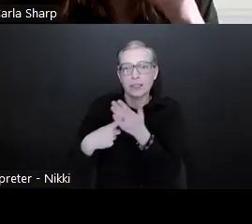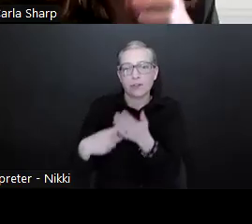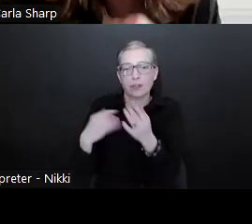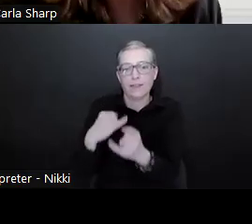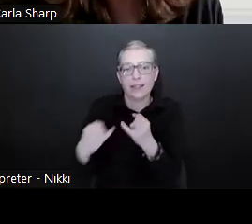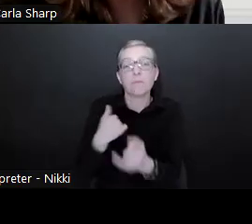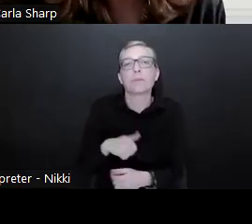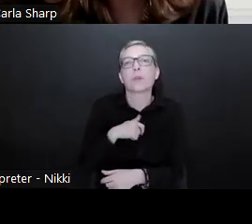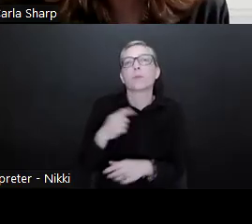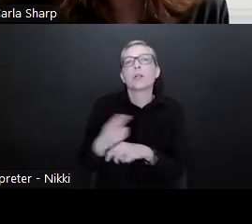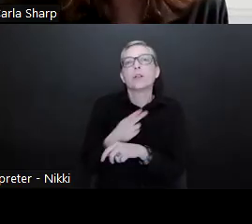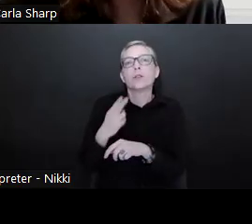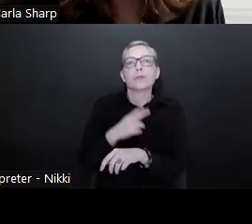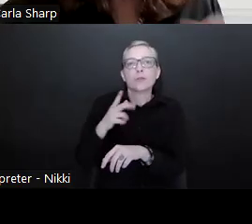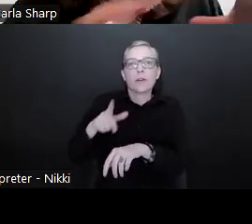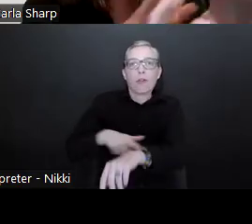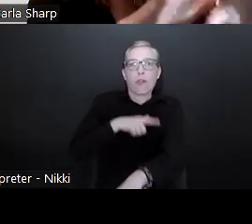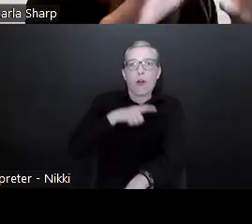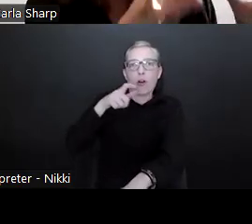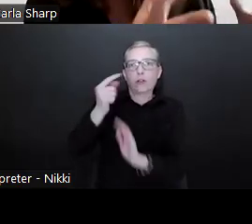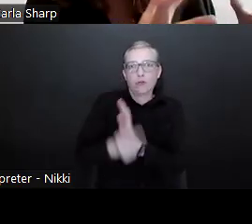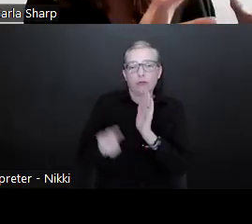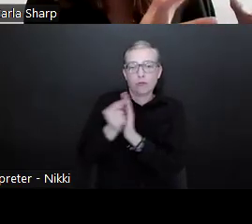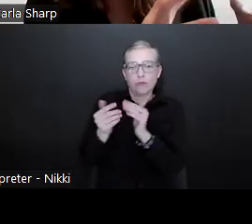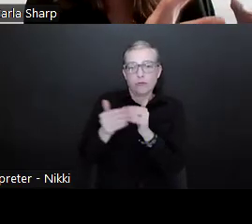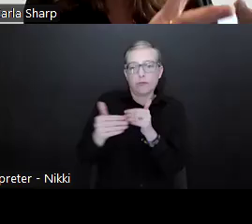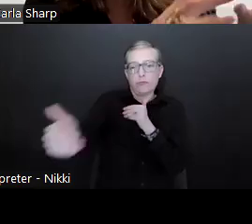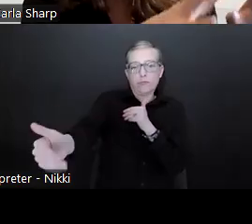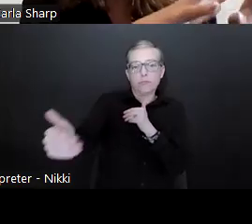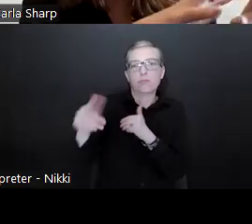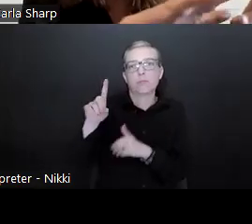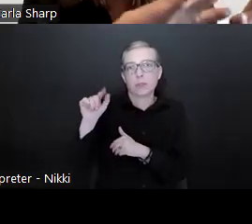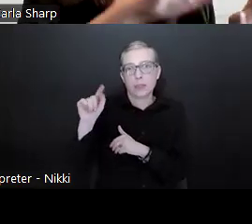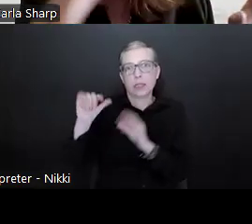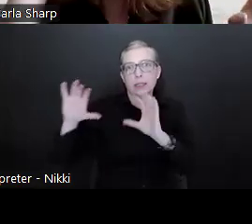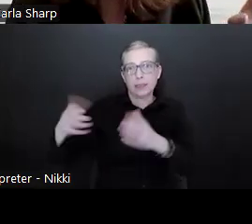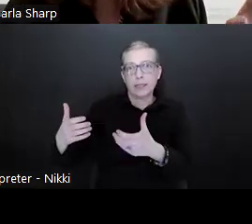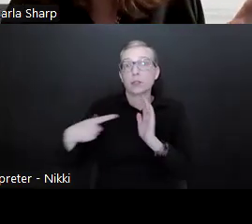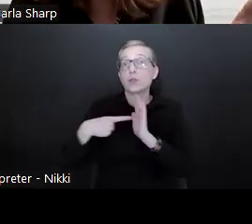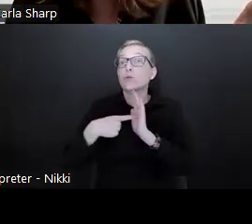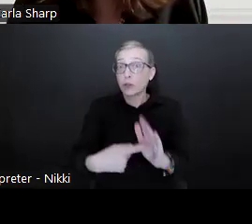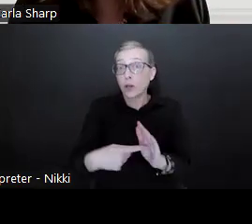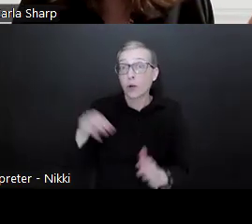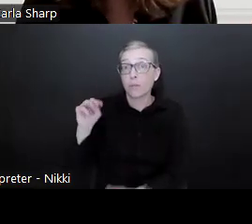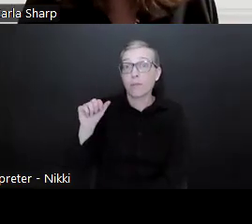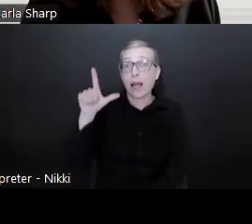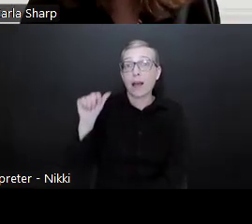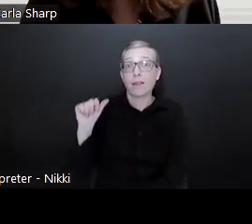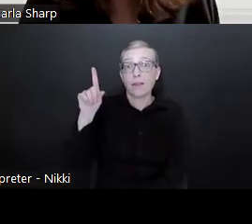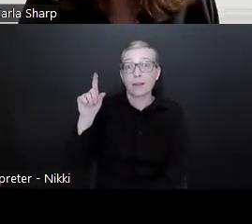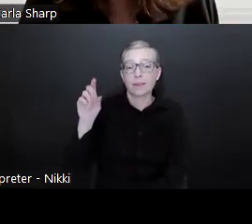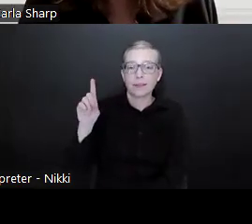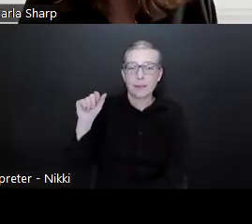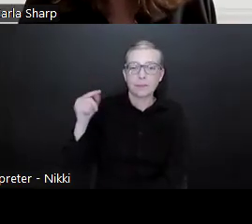longitudinal data set to show that, yes, maladaptive traits do relate to later LPF